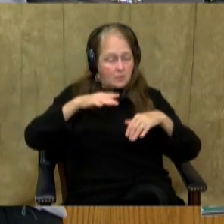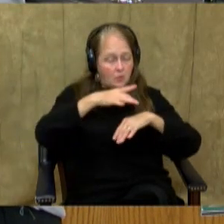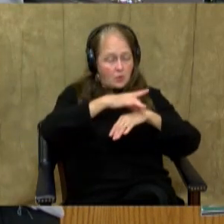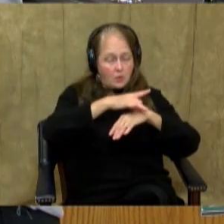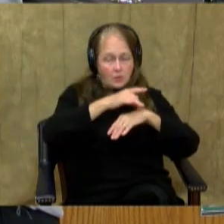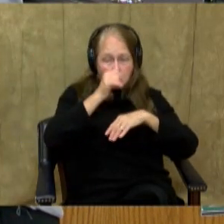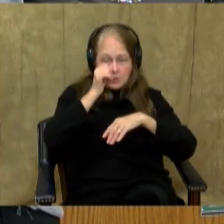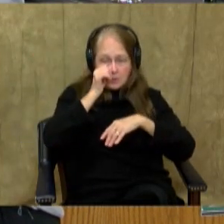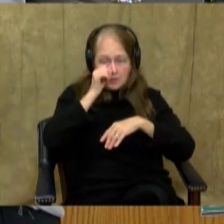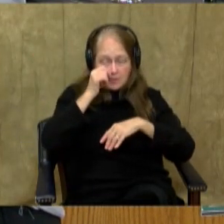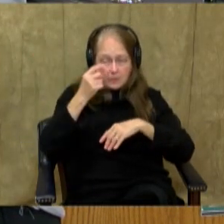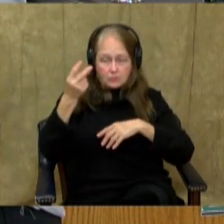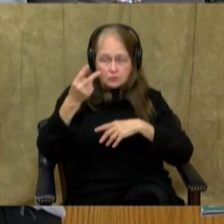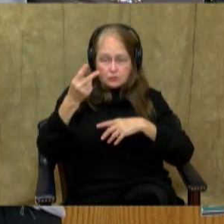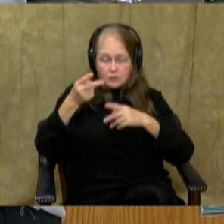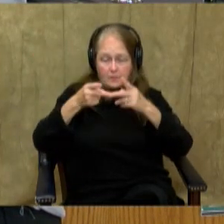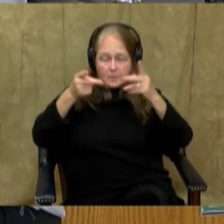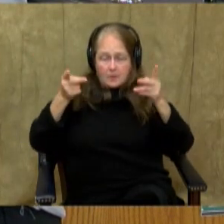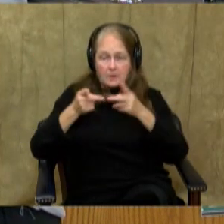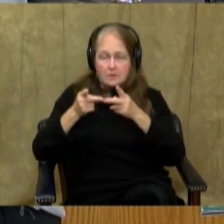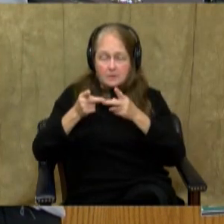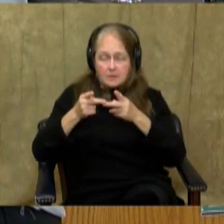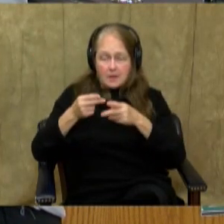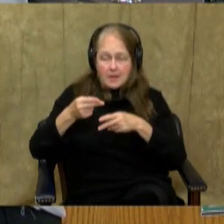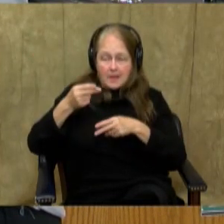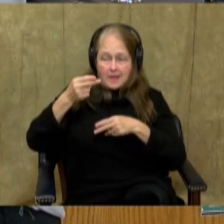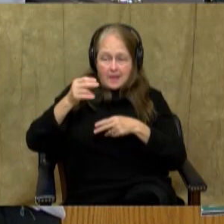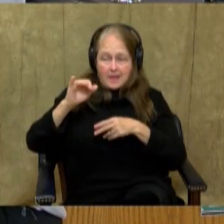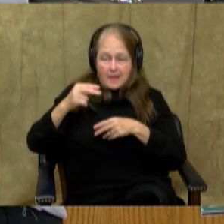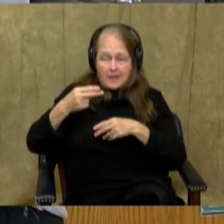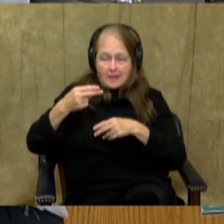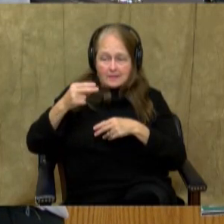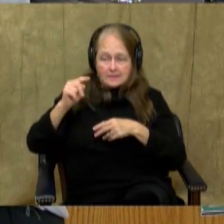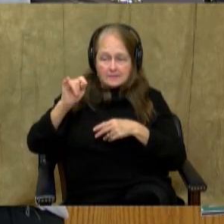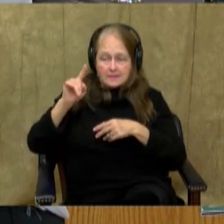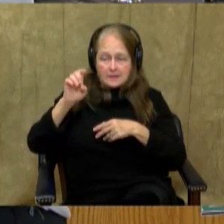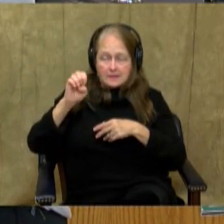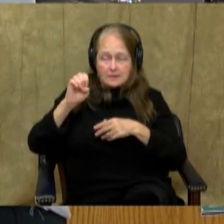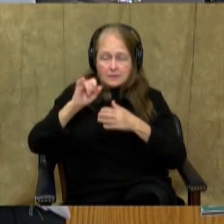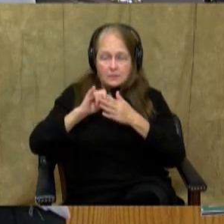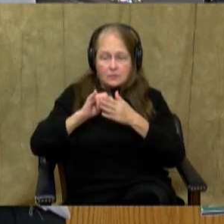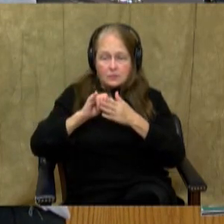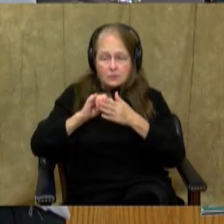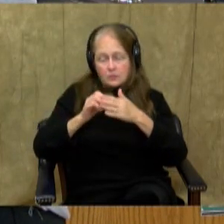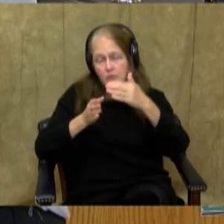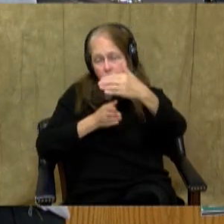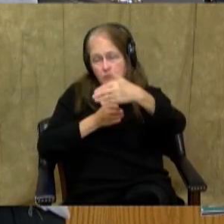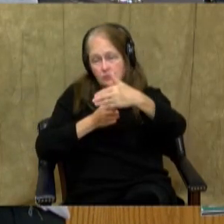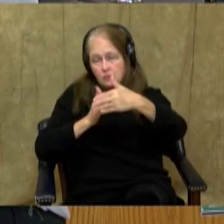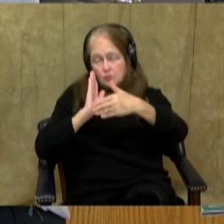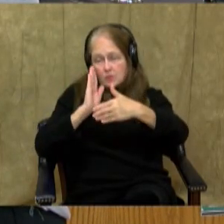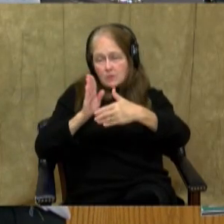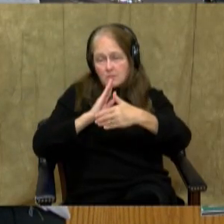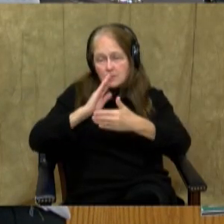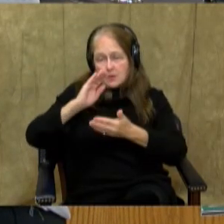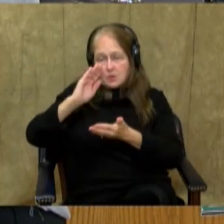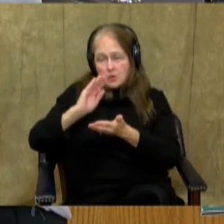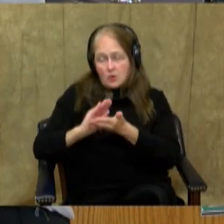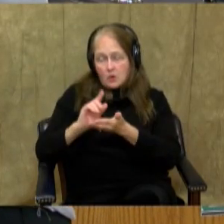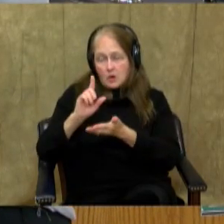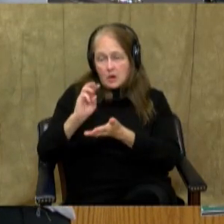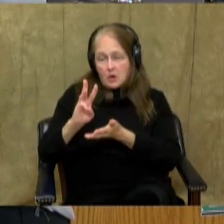side. So these two positions would be high tide, and then your perpendicular positions would be low